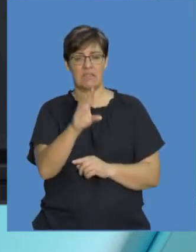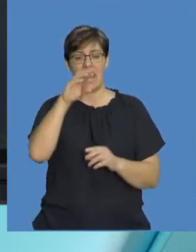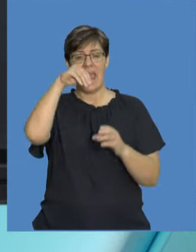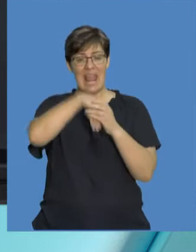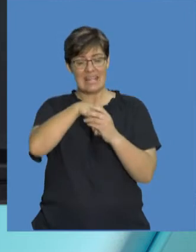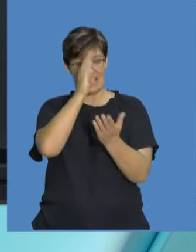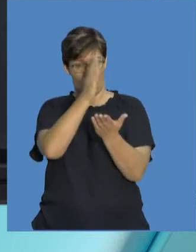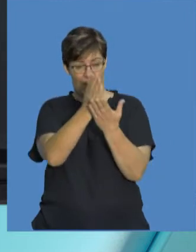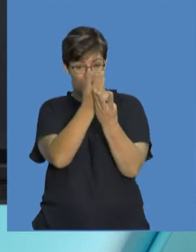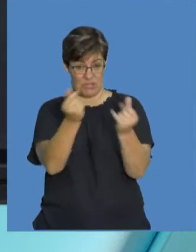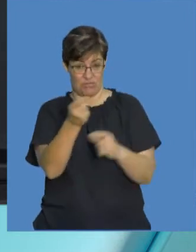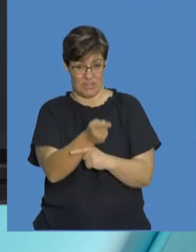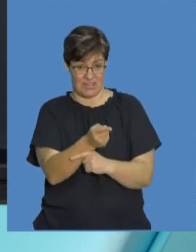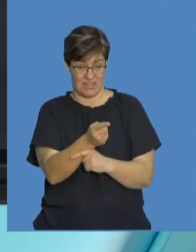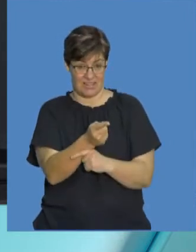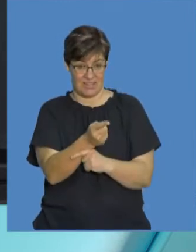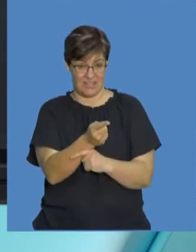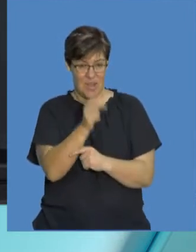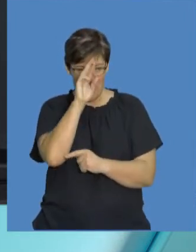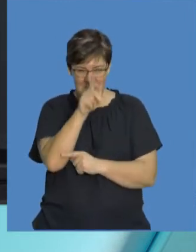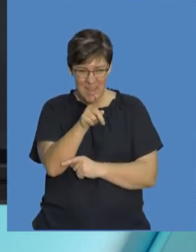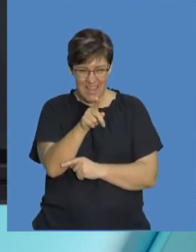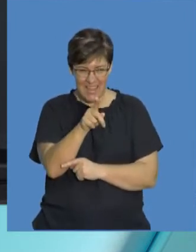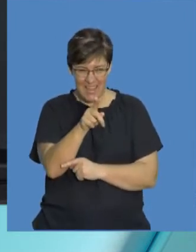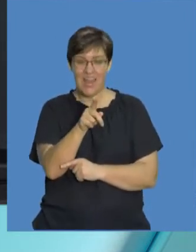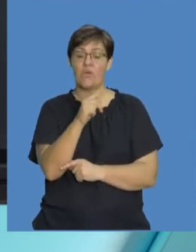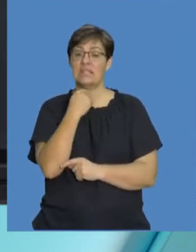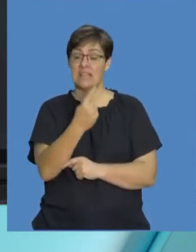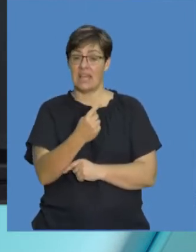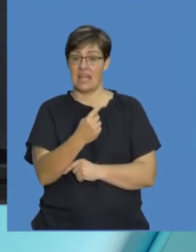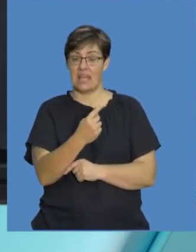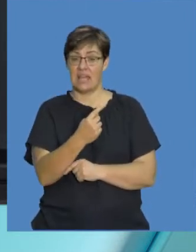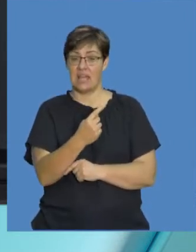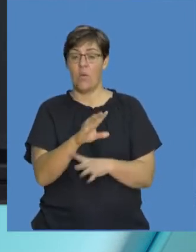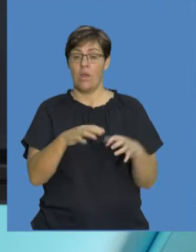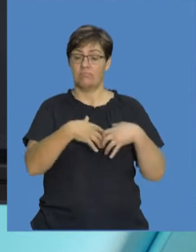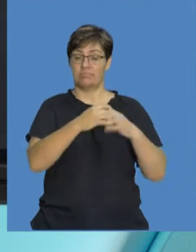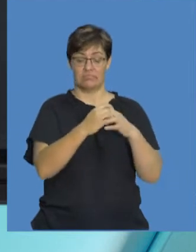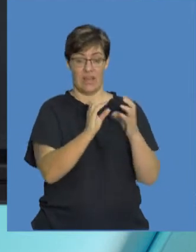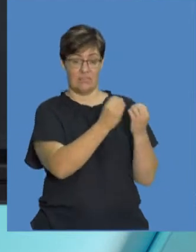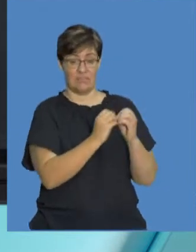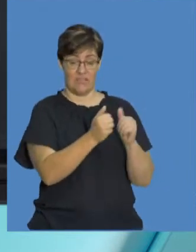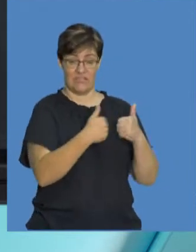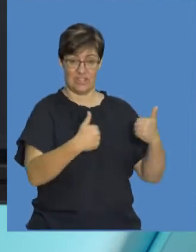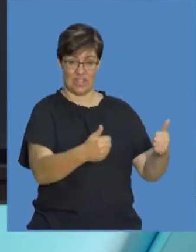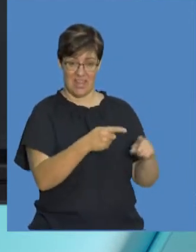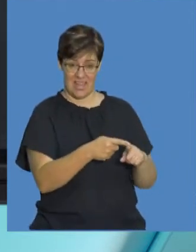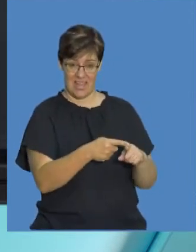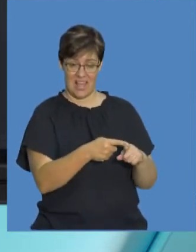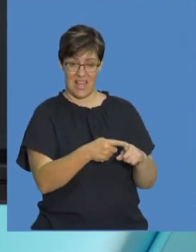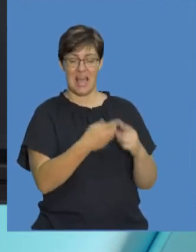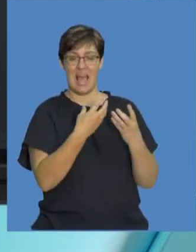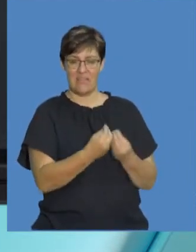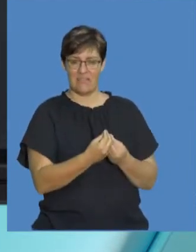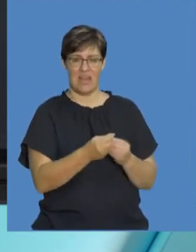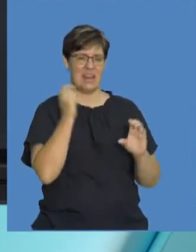to indirect materials. Remember we spoke about it, and we said in the making of the